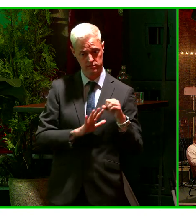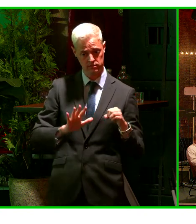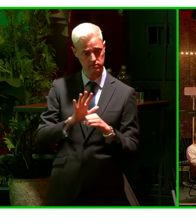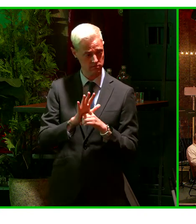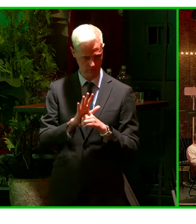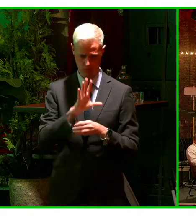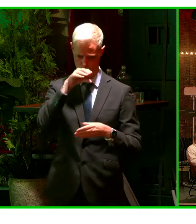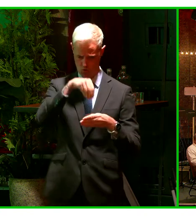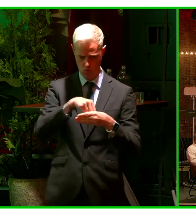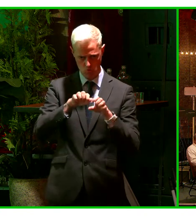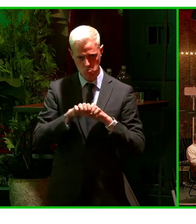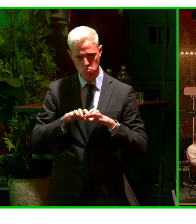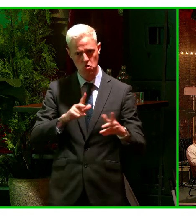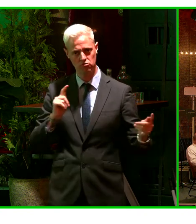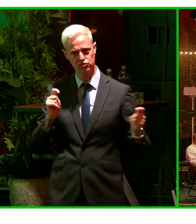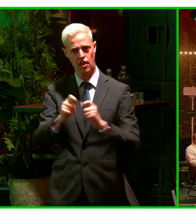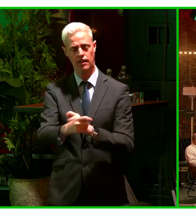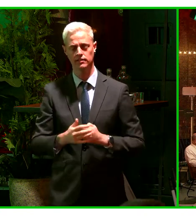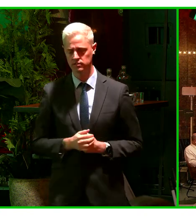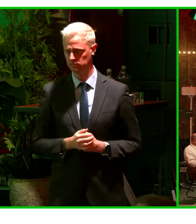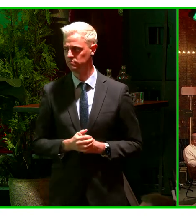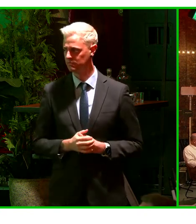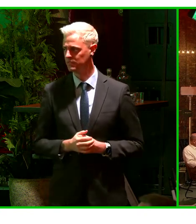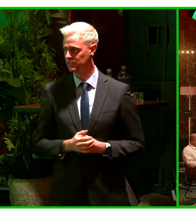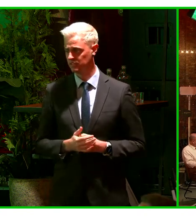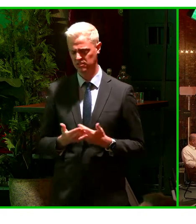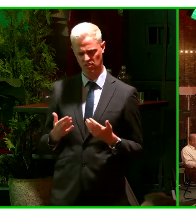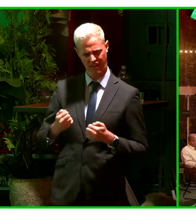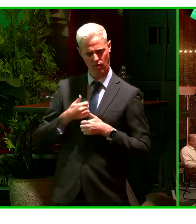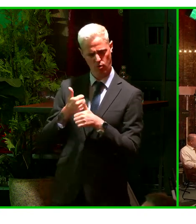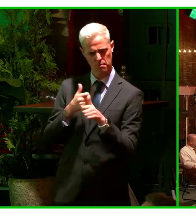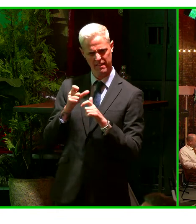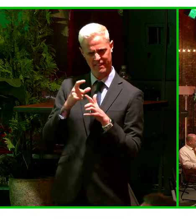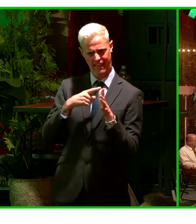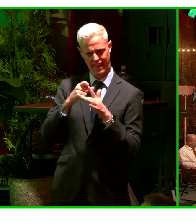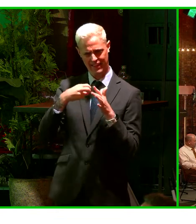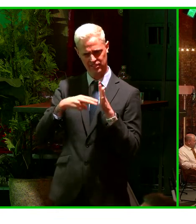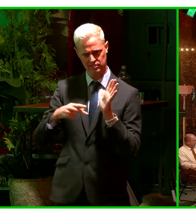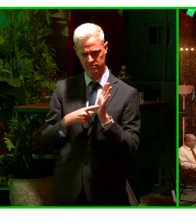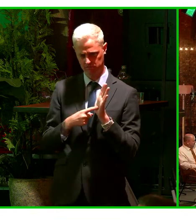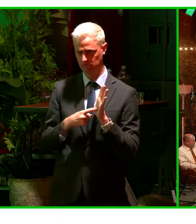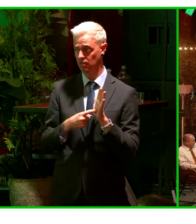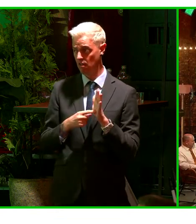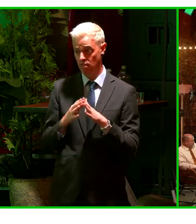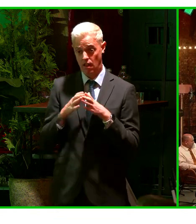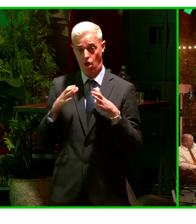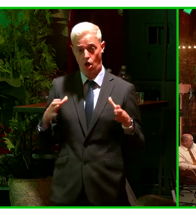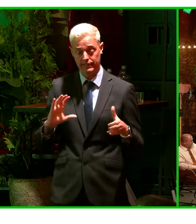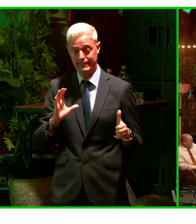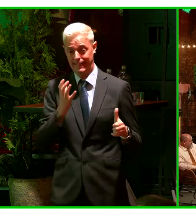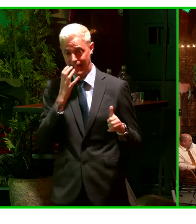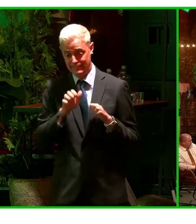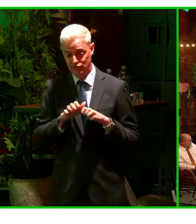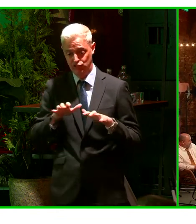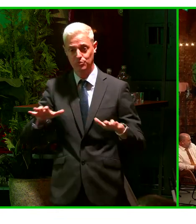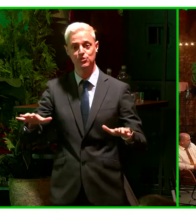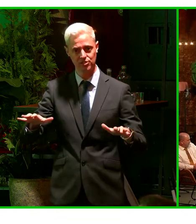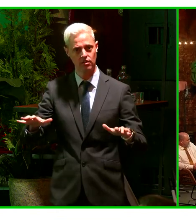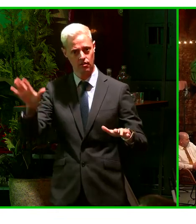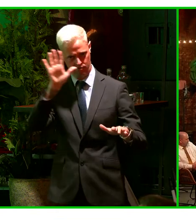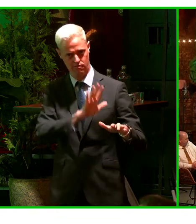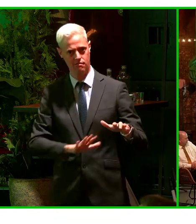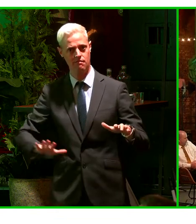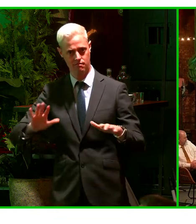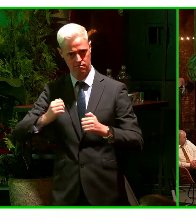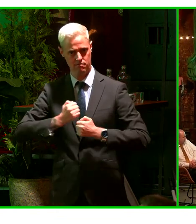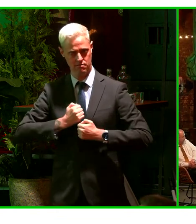at the heart of it. Just to give you a bit of background on who Cadent are, in case you don't know, we're the UK's largest gas distribution network operator. So